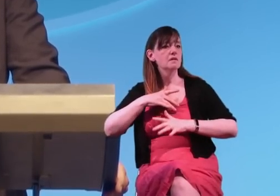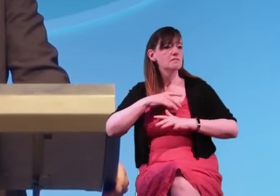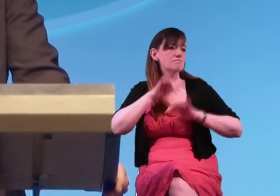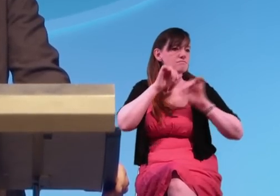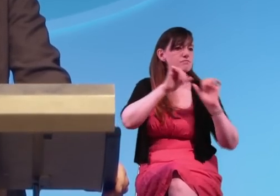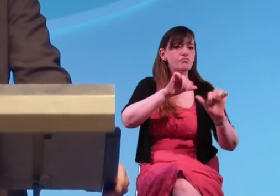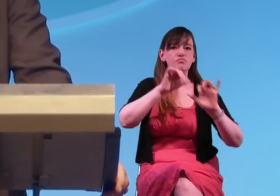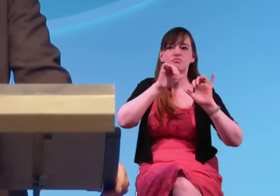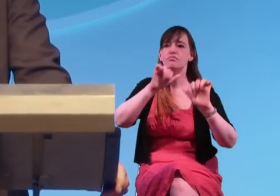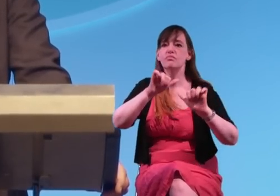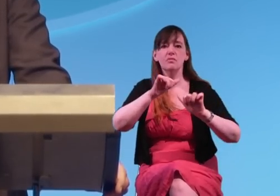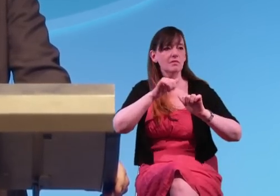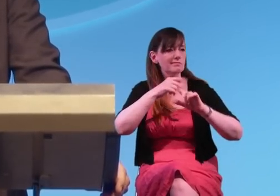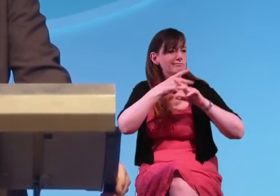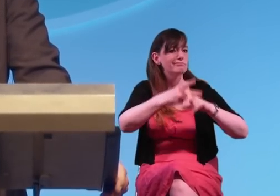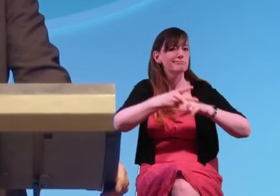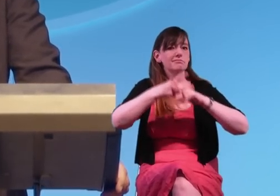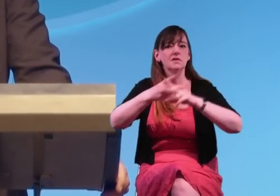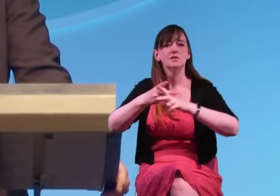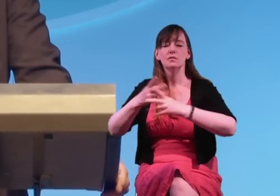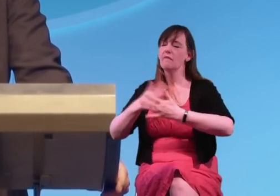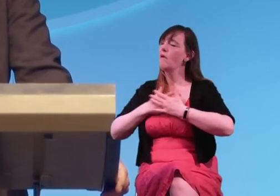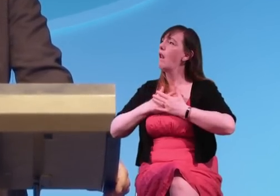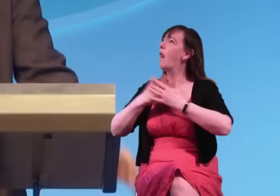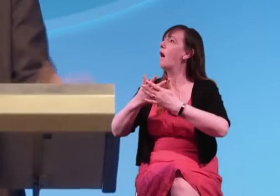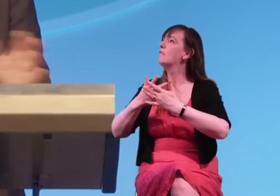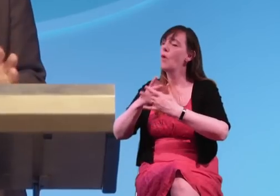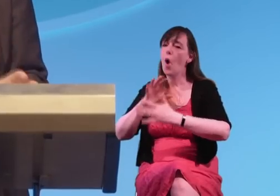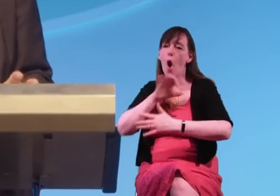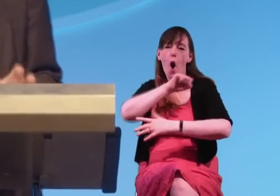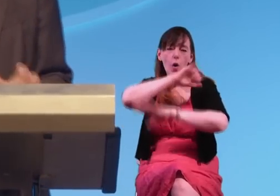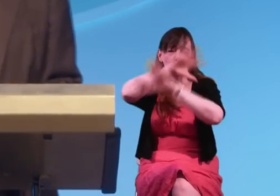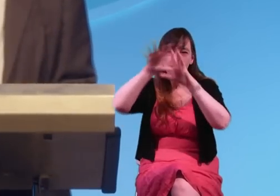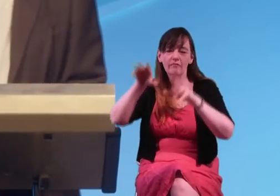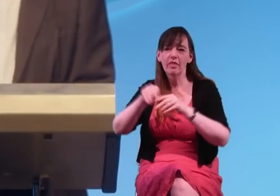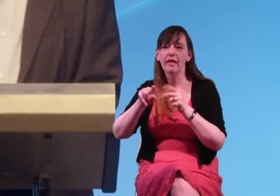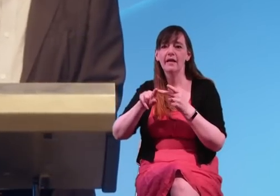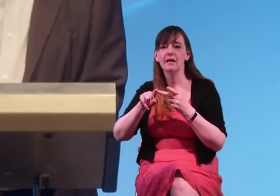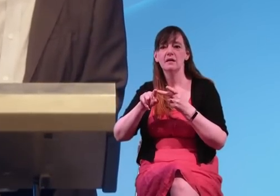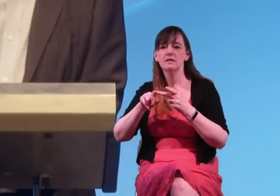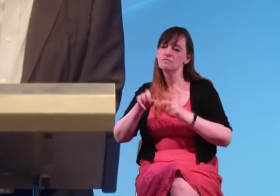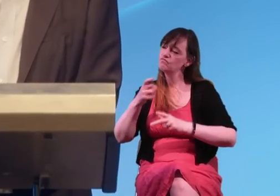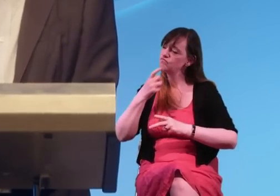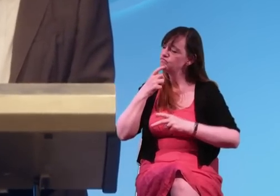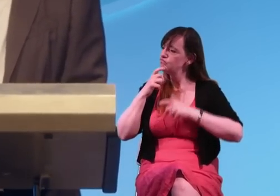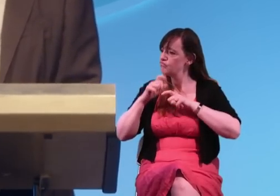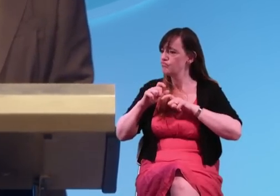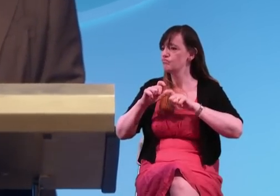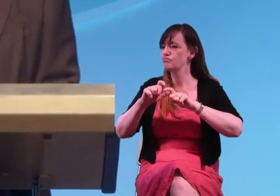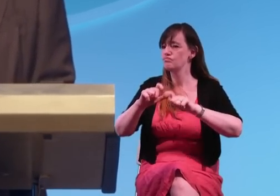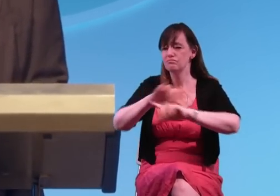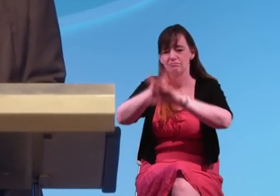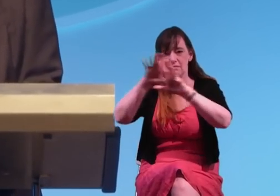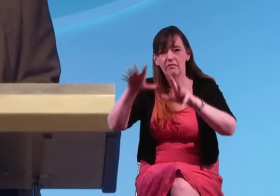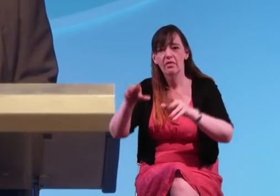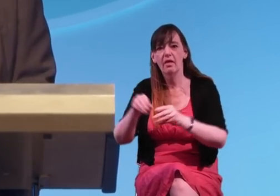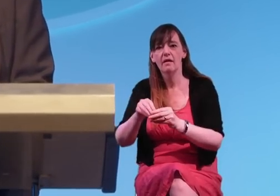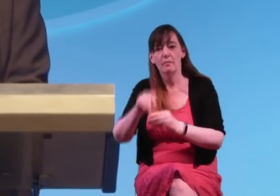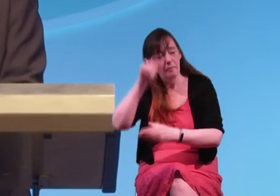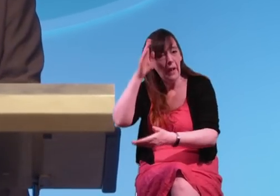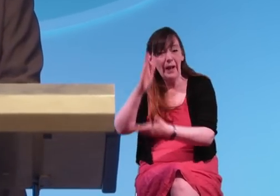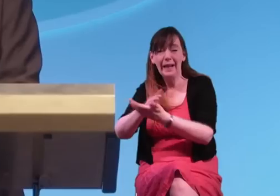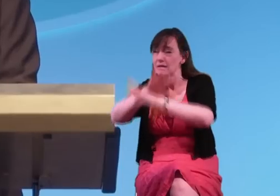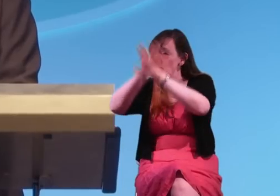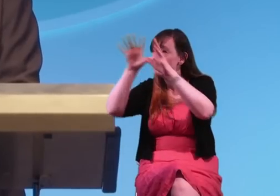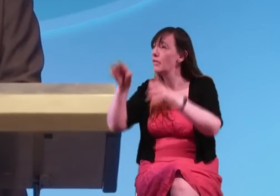and believes all things and endures all things. What he's saying is, Timothy, this is going to be essential because I'm going to